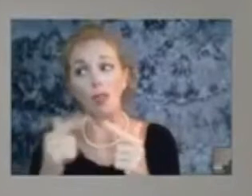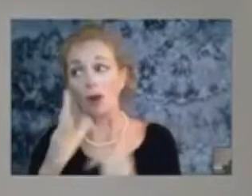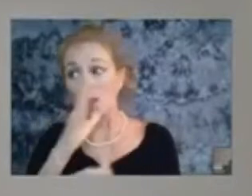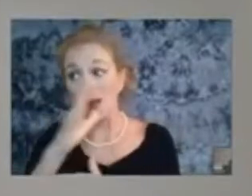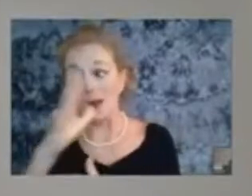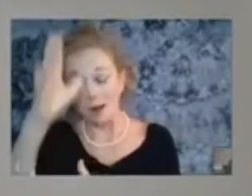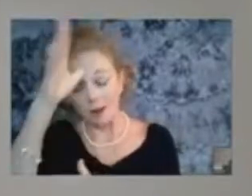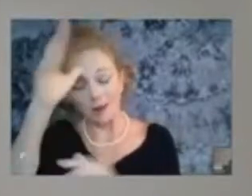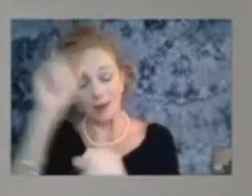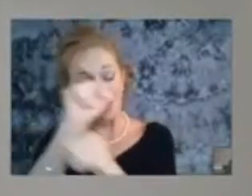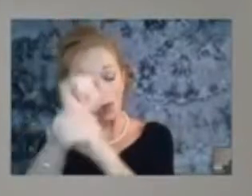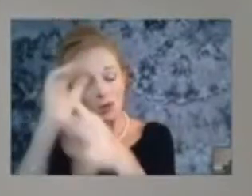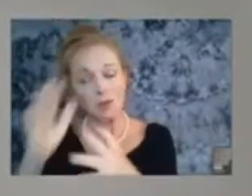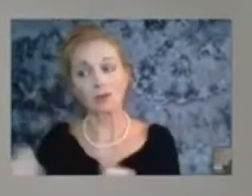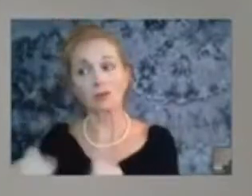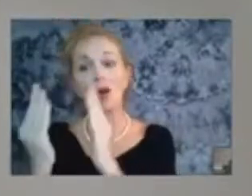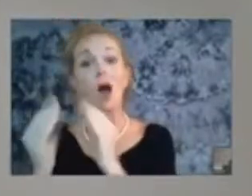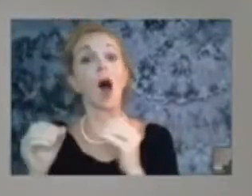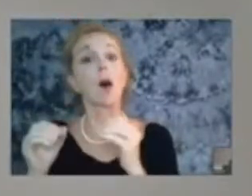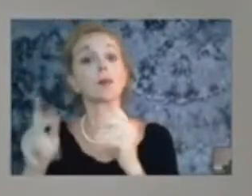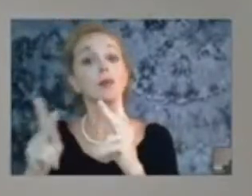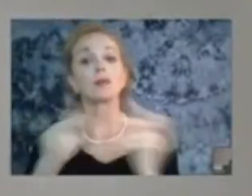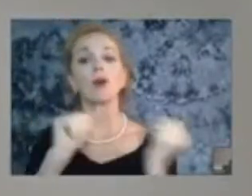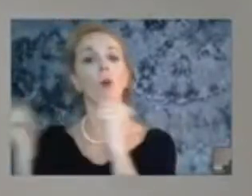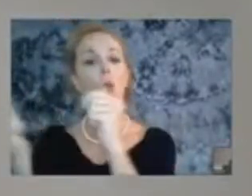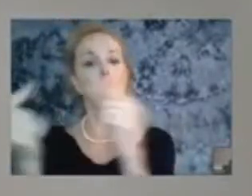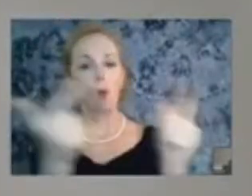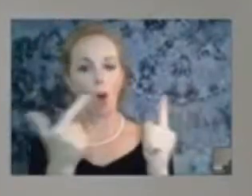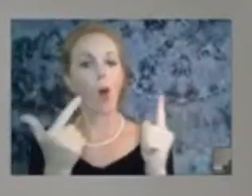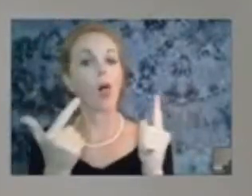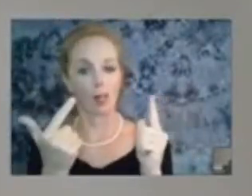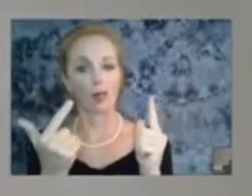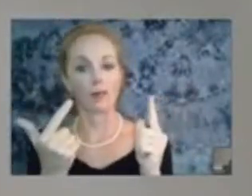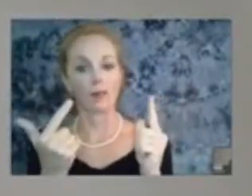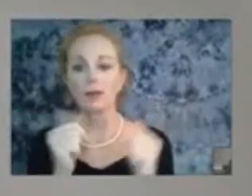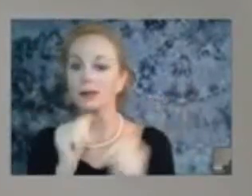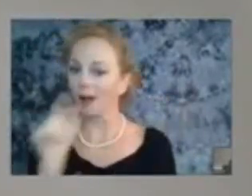this opportunity is for all of them. Perfect, thank you. Thank you.